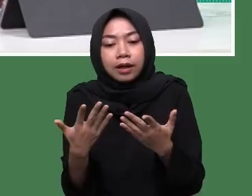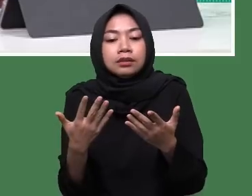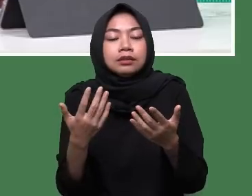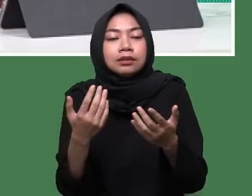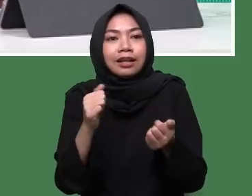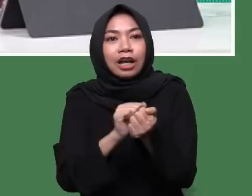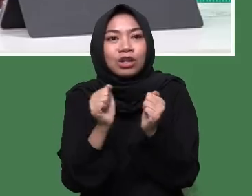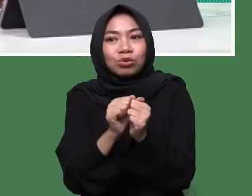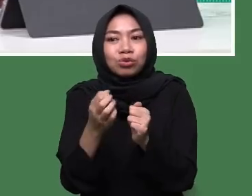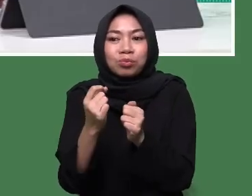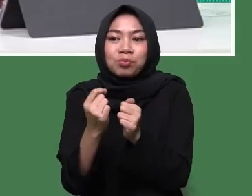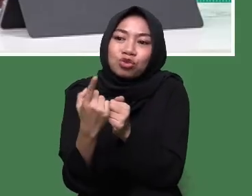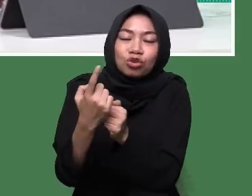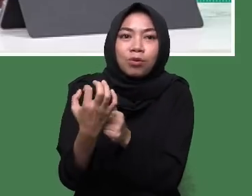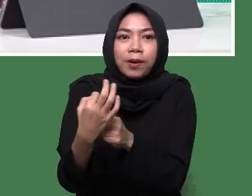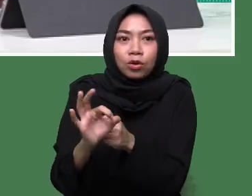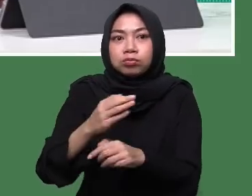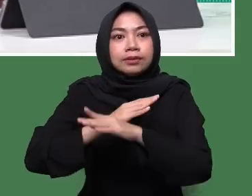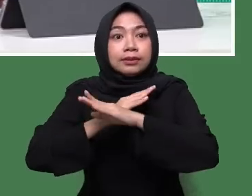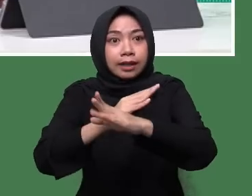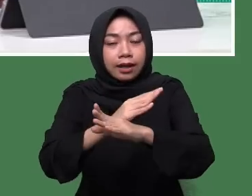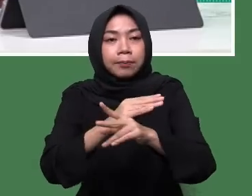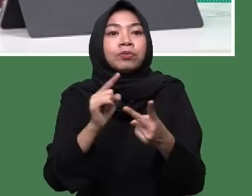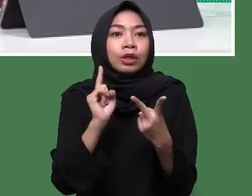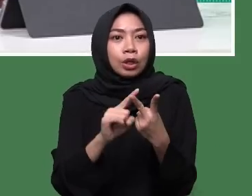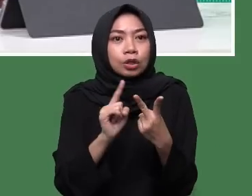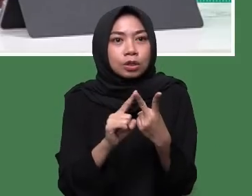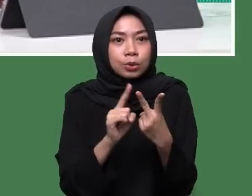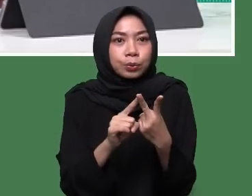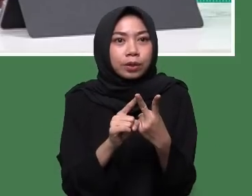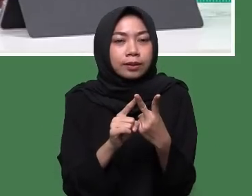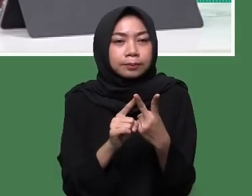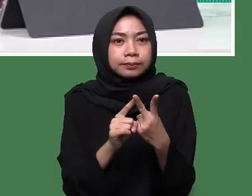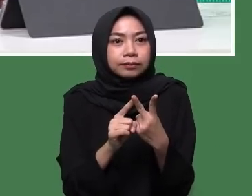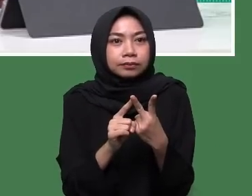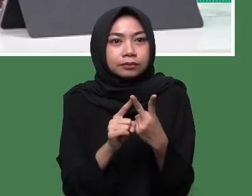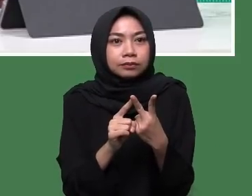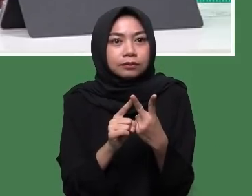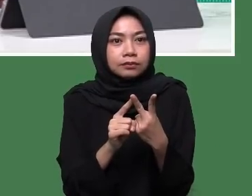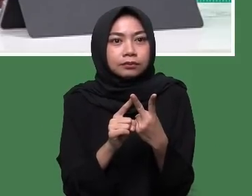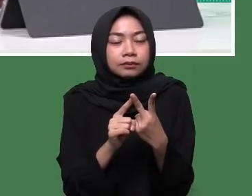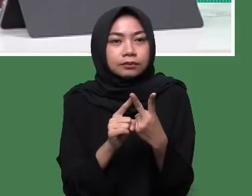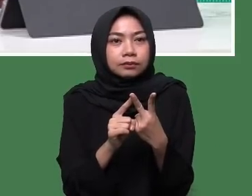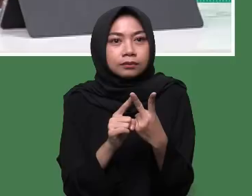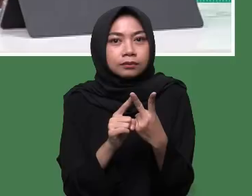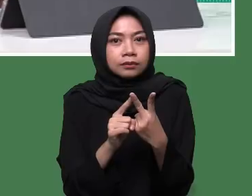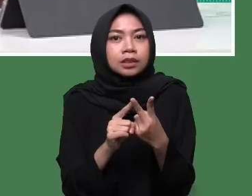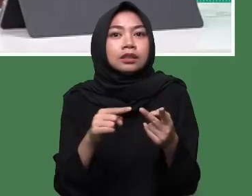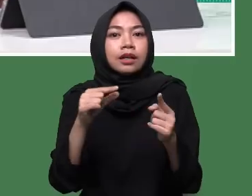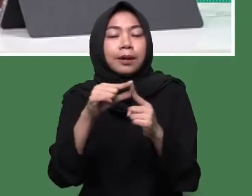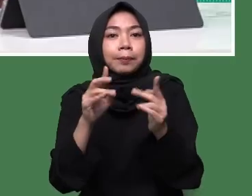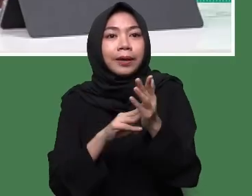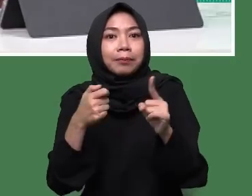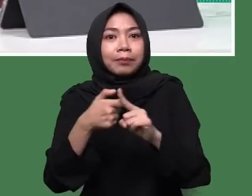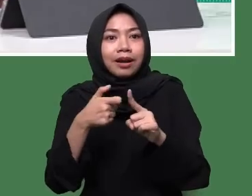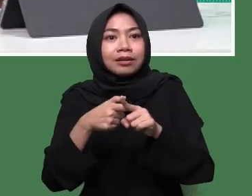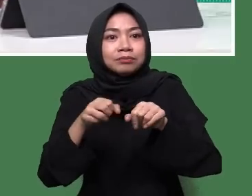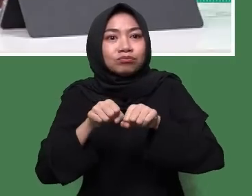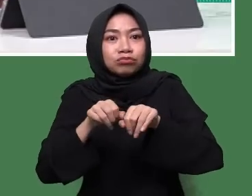new cases to happen. And then second is that to make sure if the transmission can be